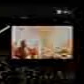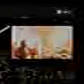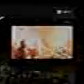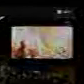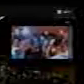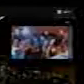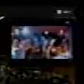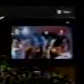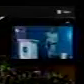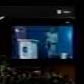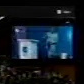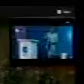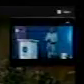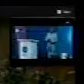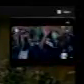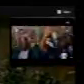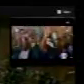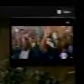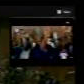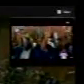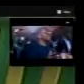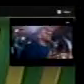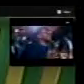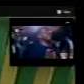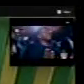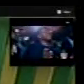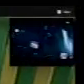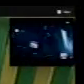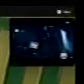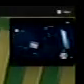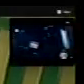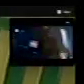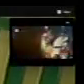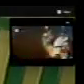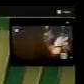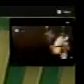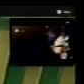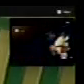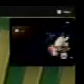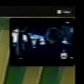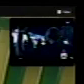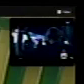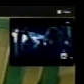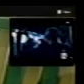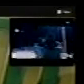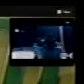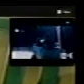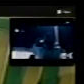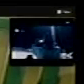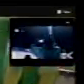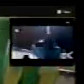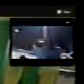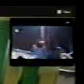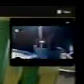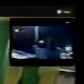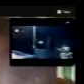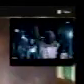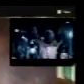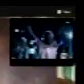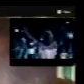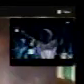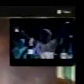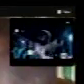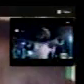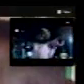up. You go and do it. You'll see miracle in your ministry. Look at verse 12. John chapter 14,